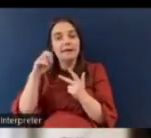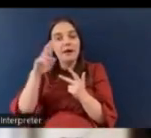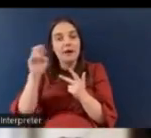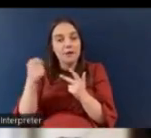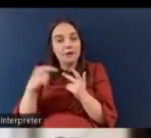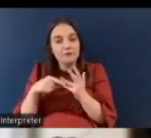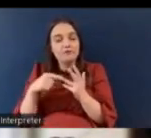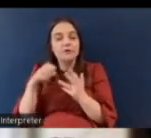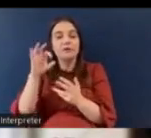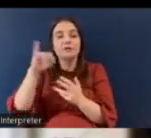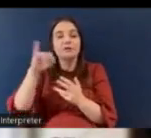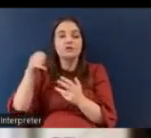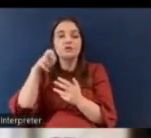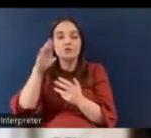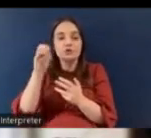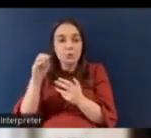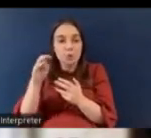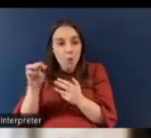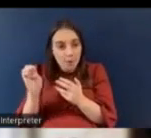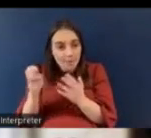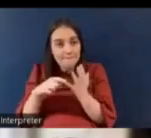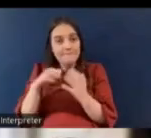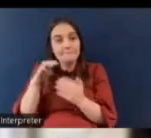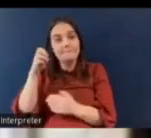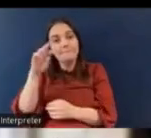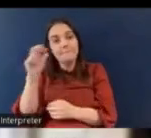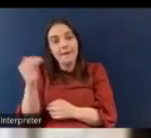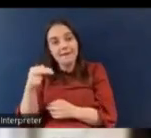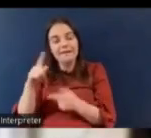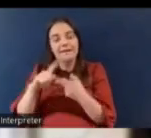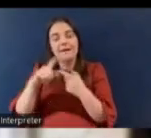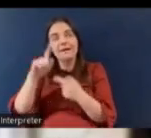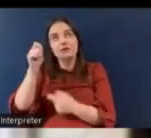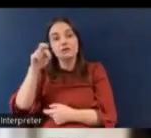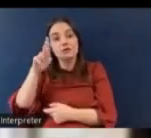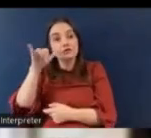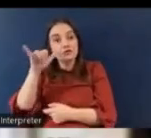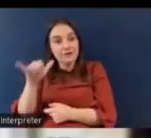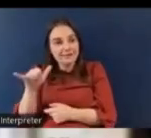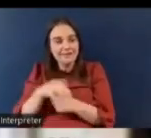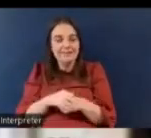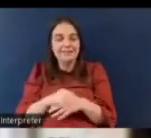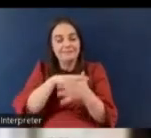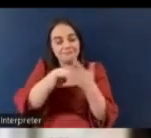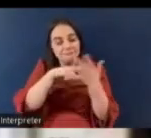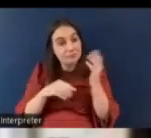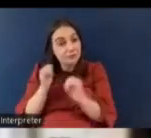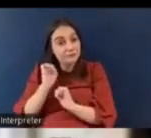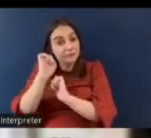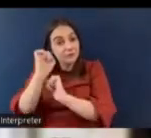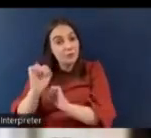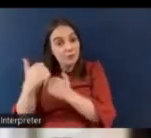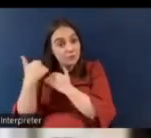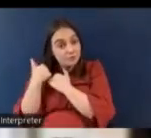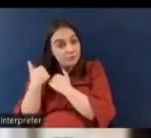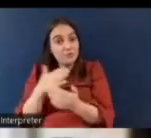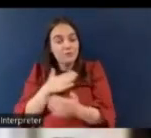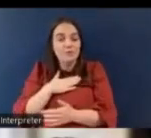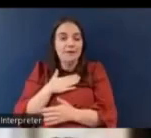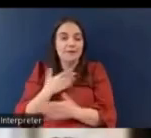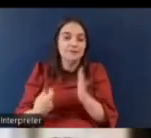Jerome, Megan, and Tracy. So if anybody from that group, your representative, wants to feedback.